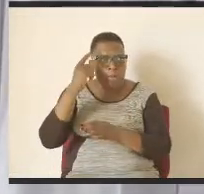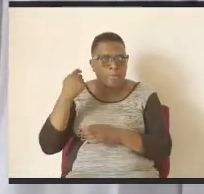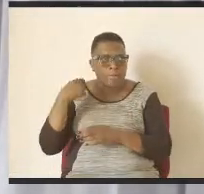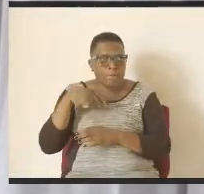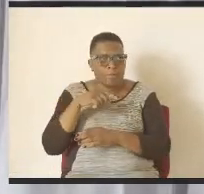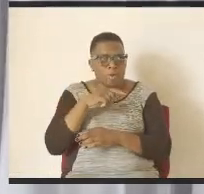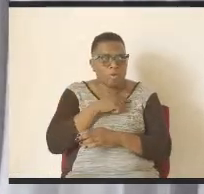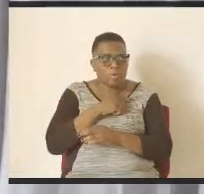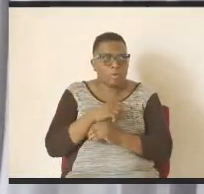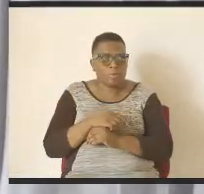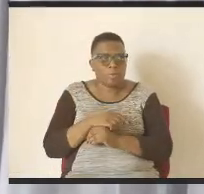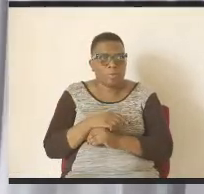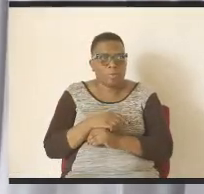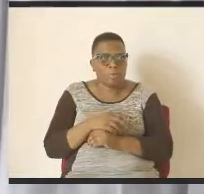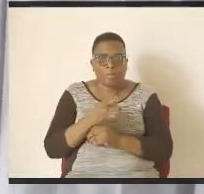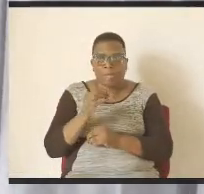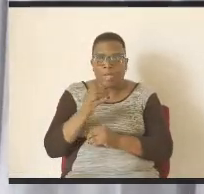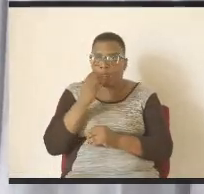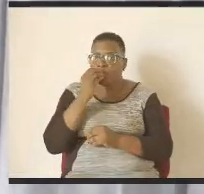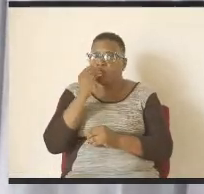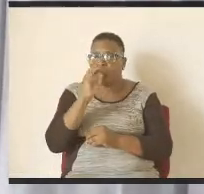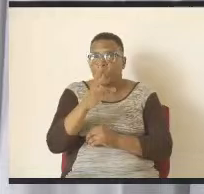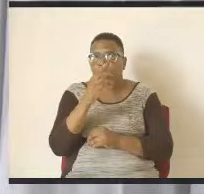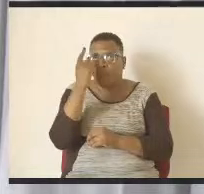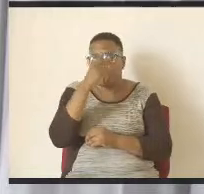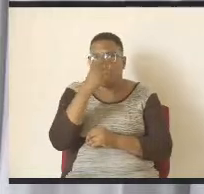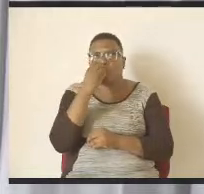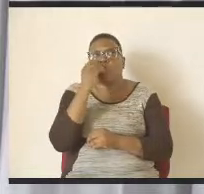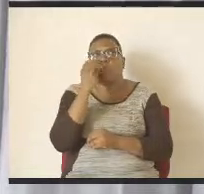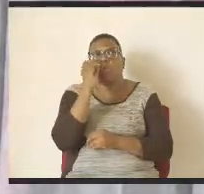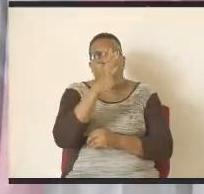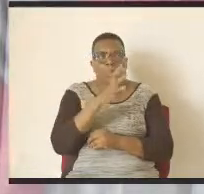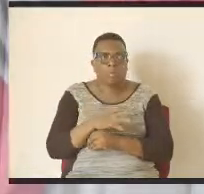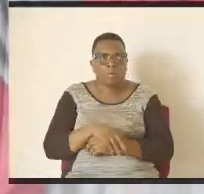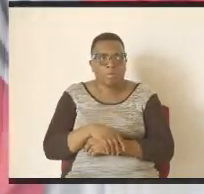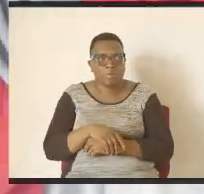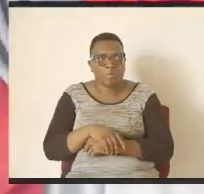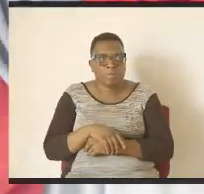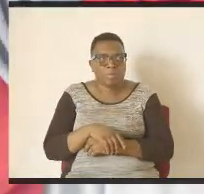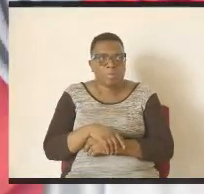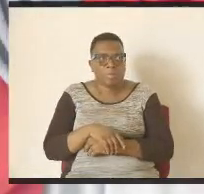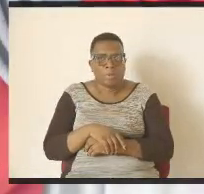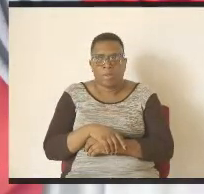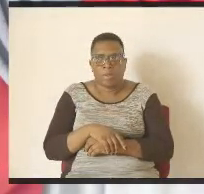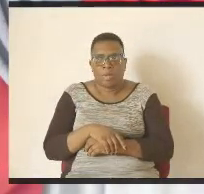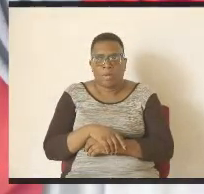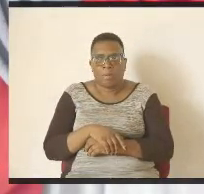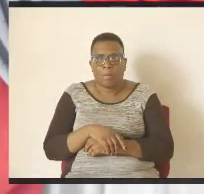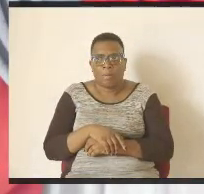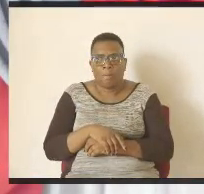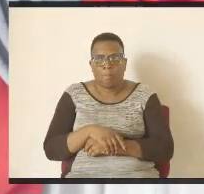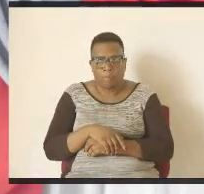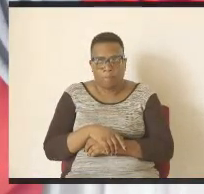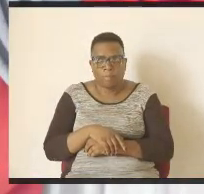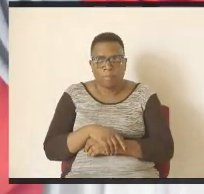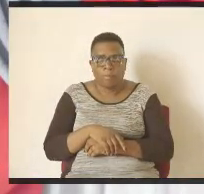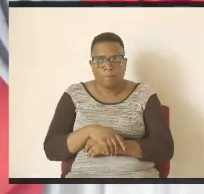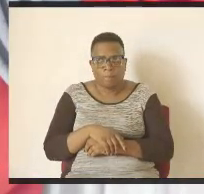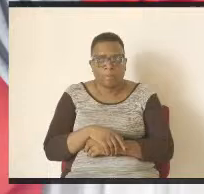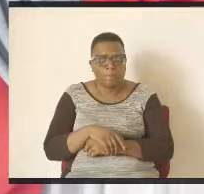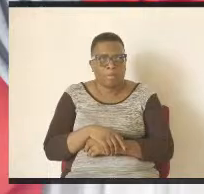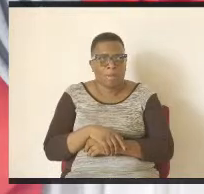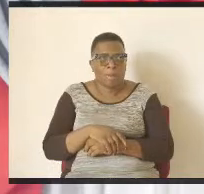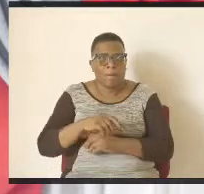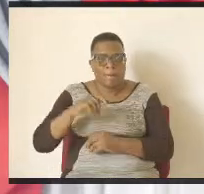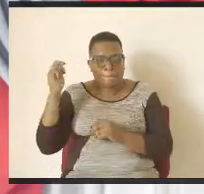They spat in his face after condemning him, deserving of death. They beat